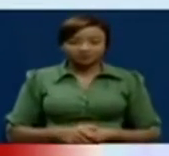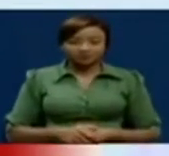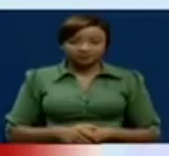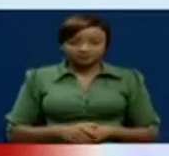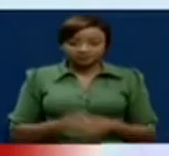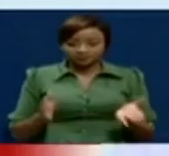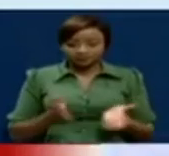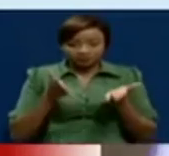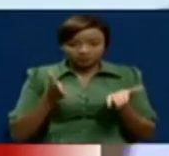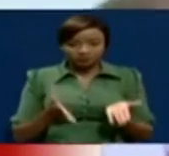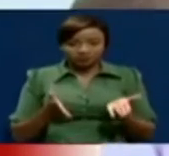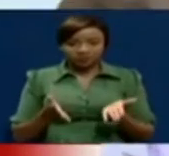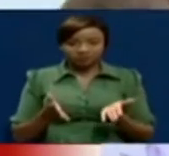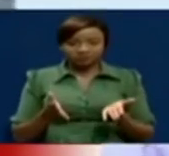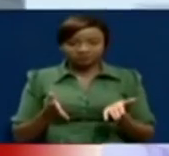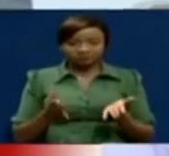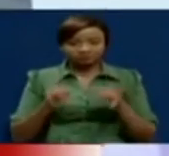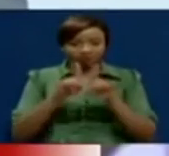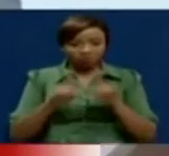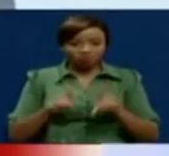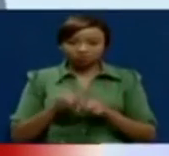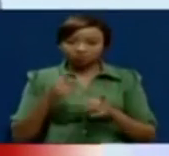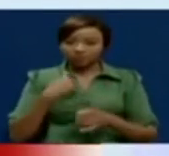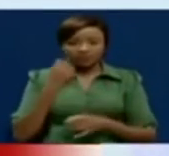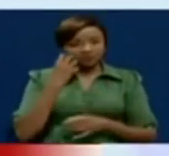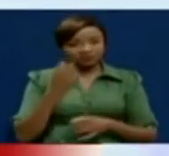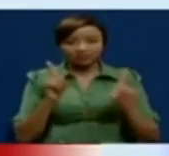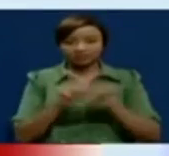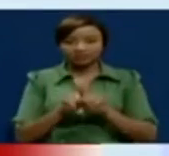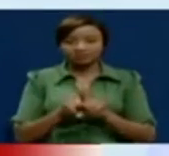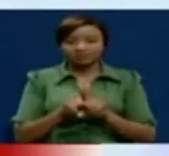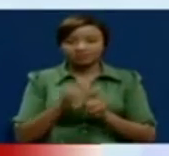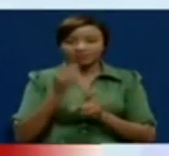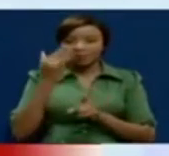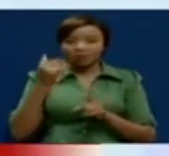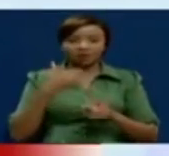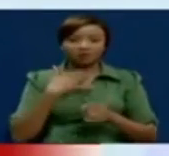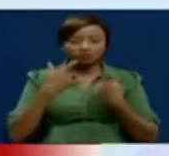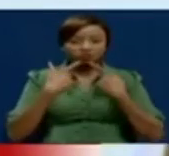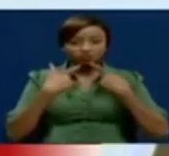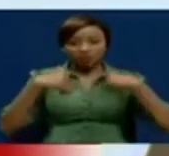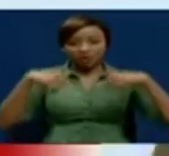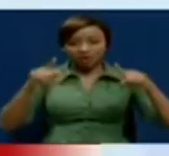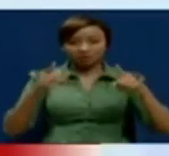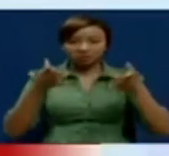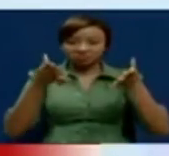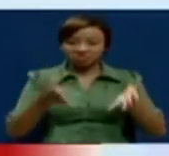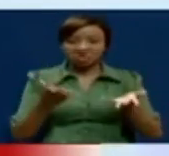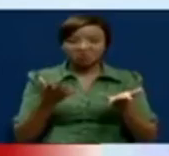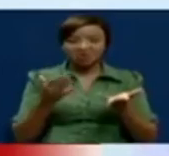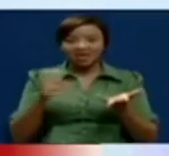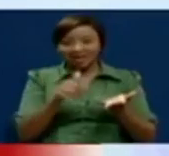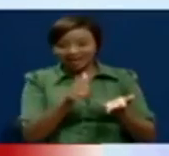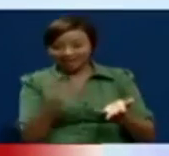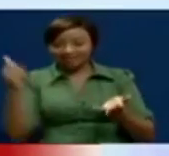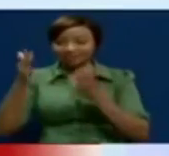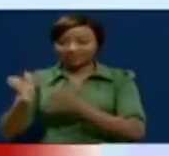Today, I'm also saddened to announce that we have lost an